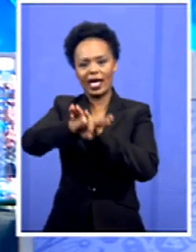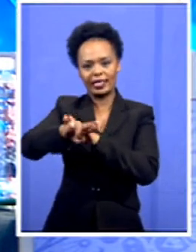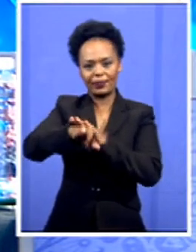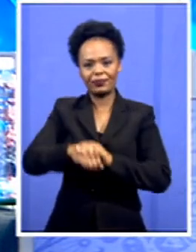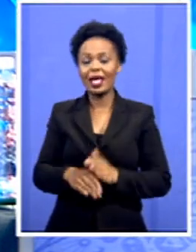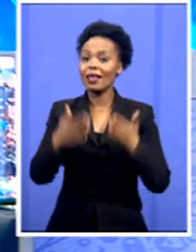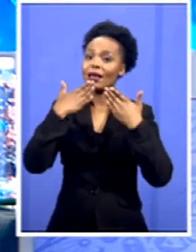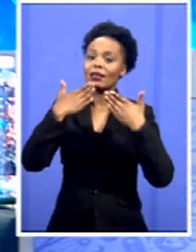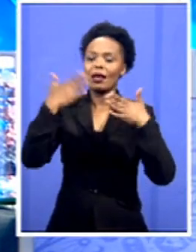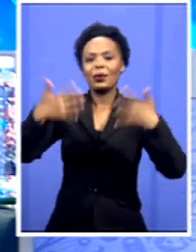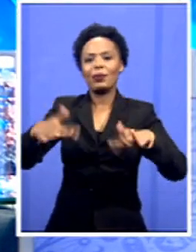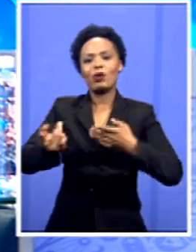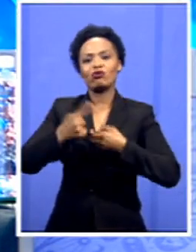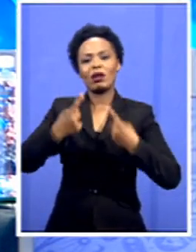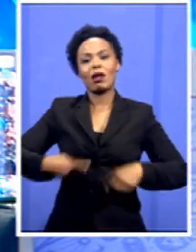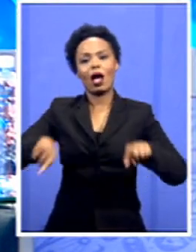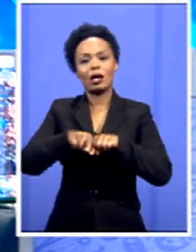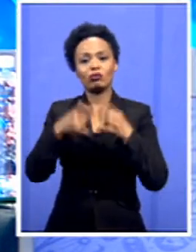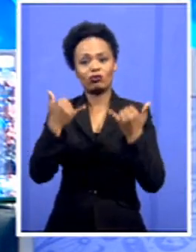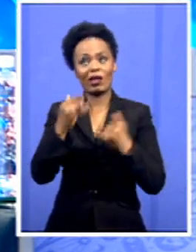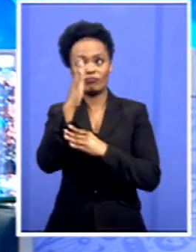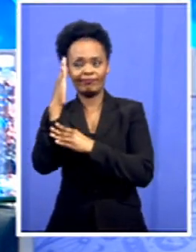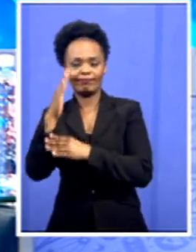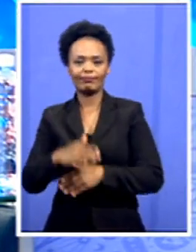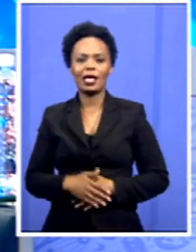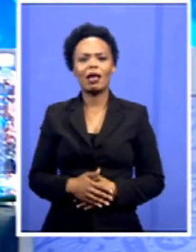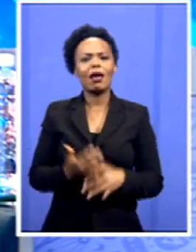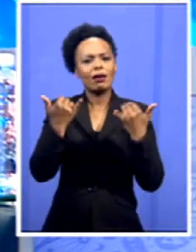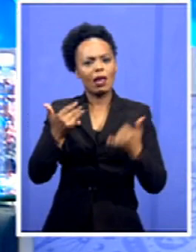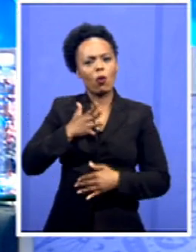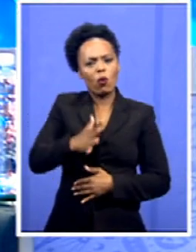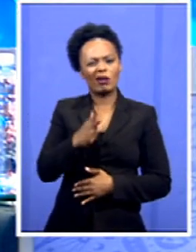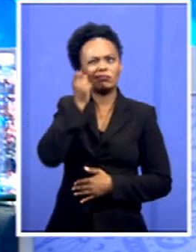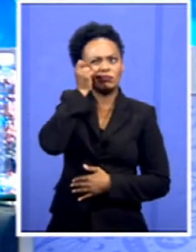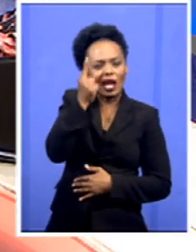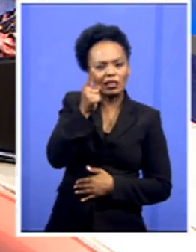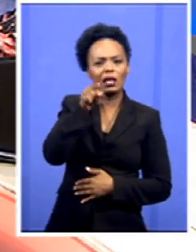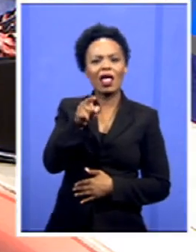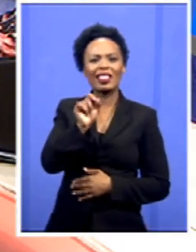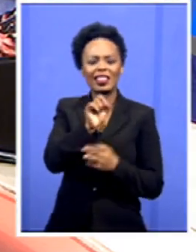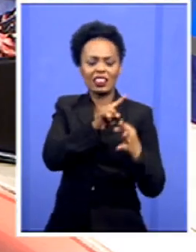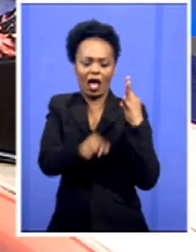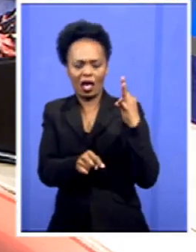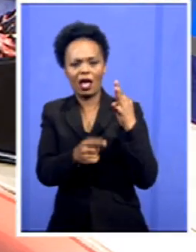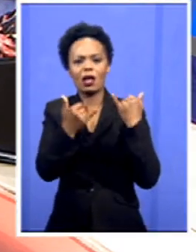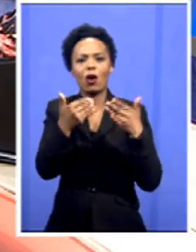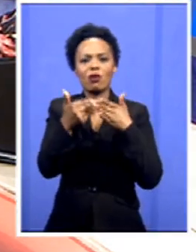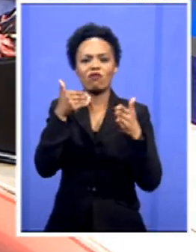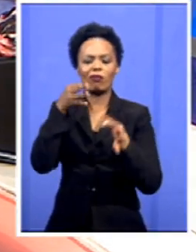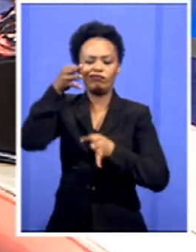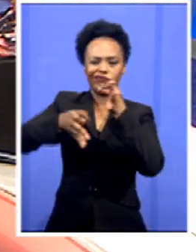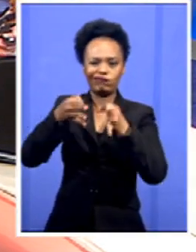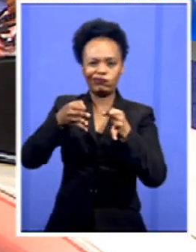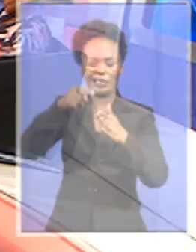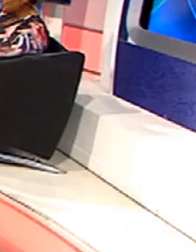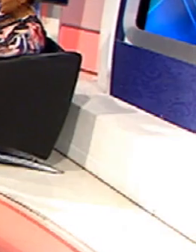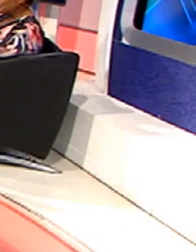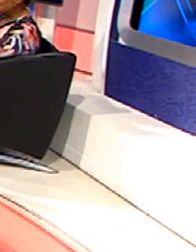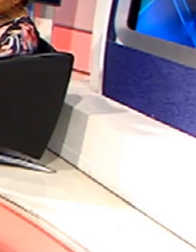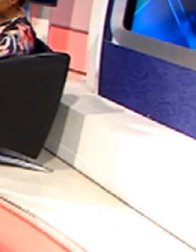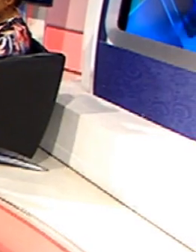gentlemen, thanks to all of you for joining us this evening. So I just want to get a quick sense from the three of you before we get into the actual issues of